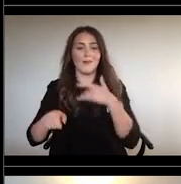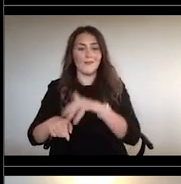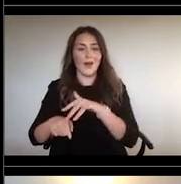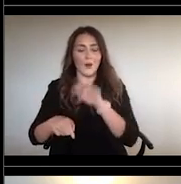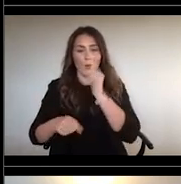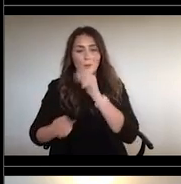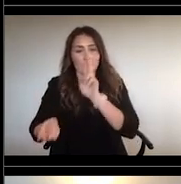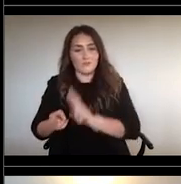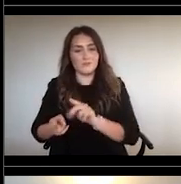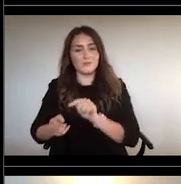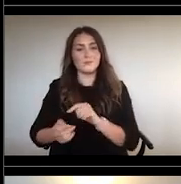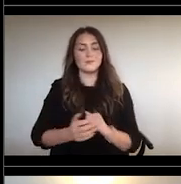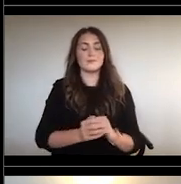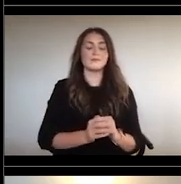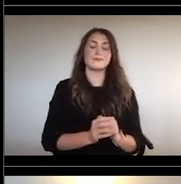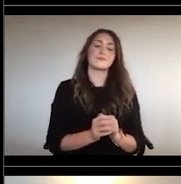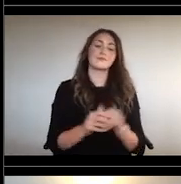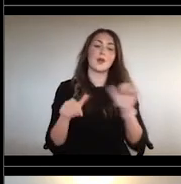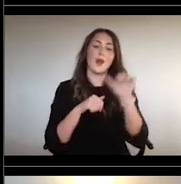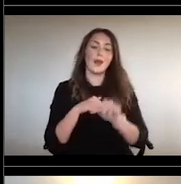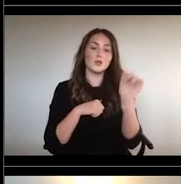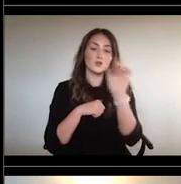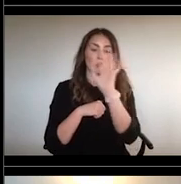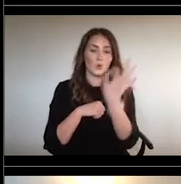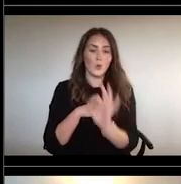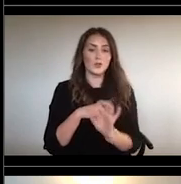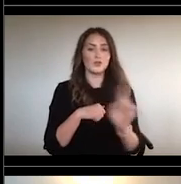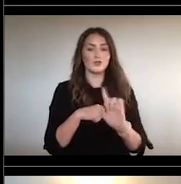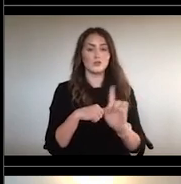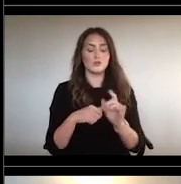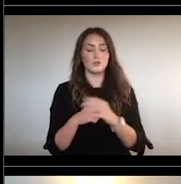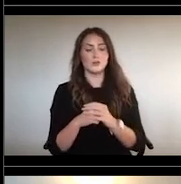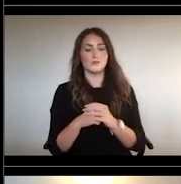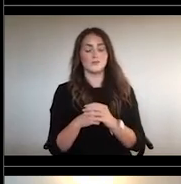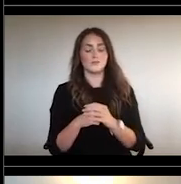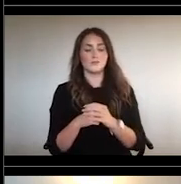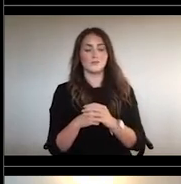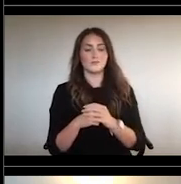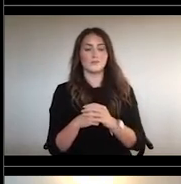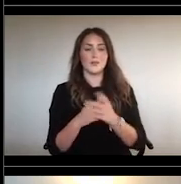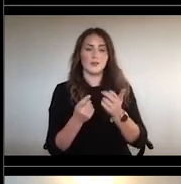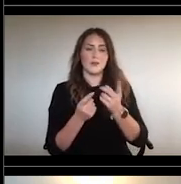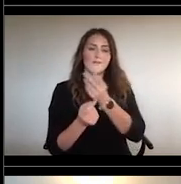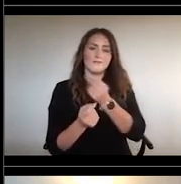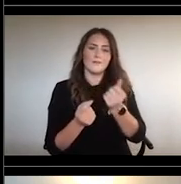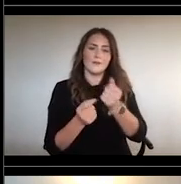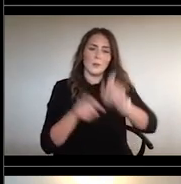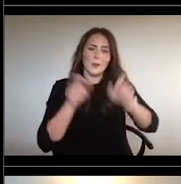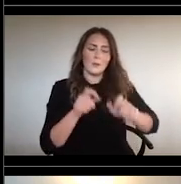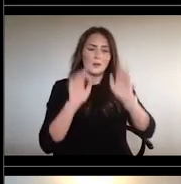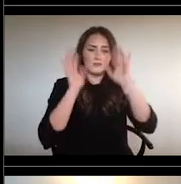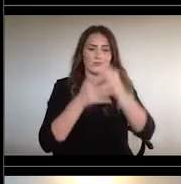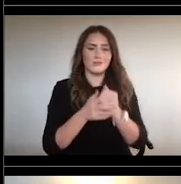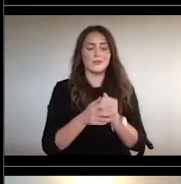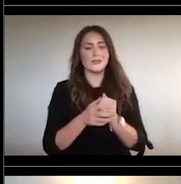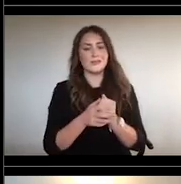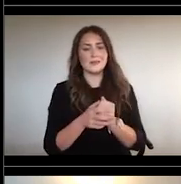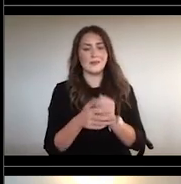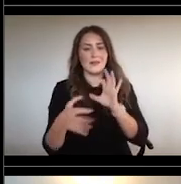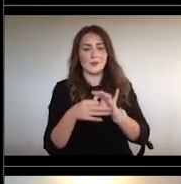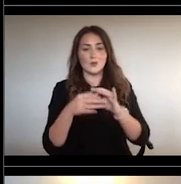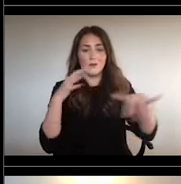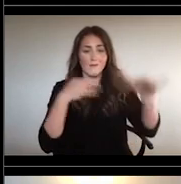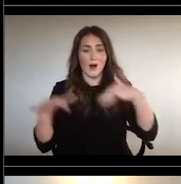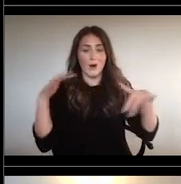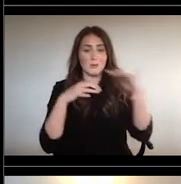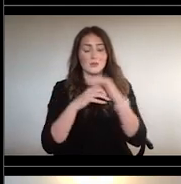Okay, so our next question is on a subject that we know is of concern to many people, and that is the environment. And